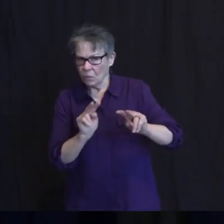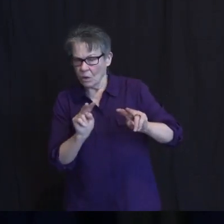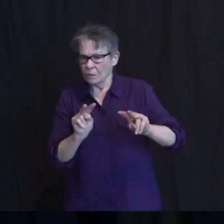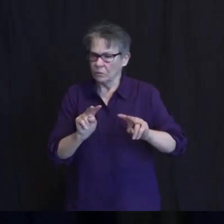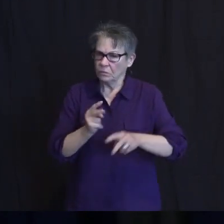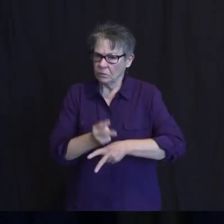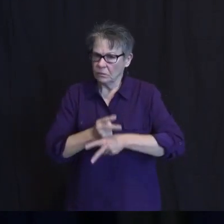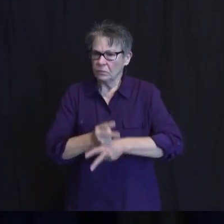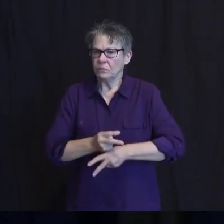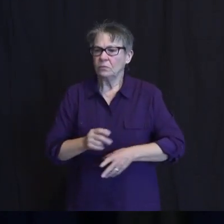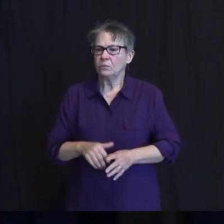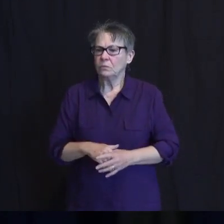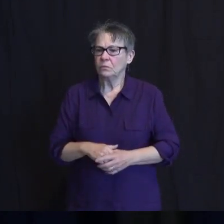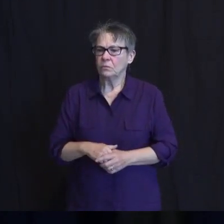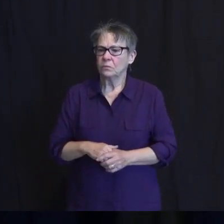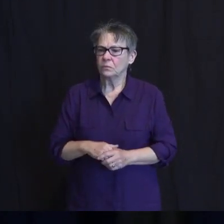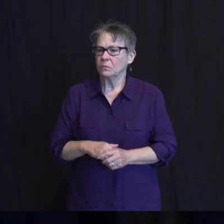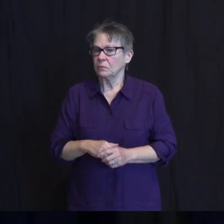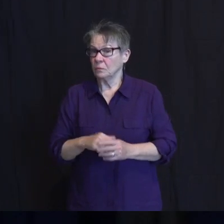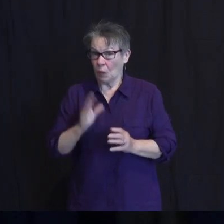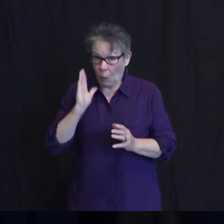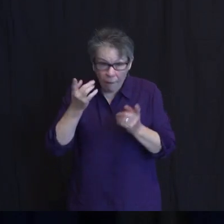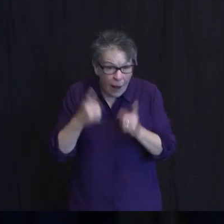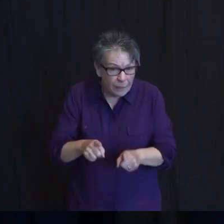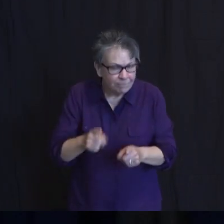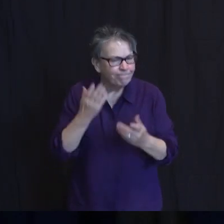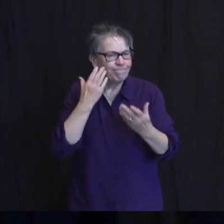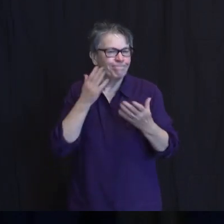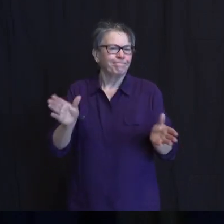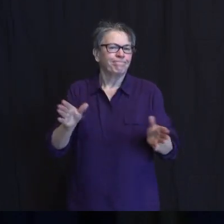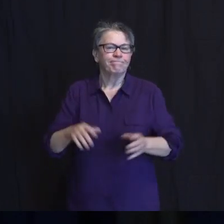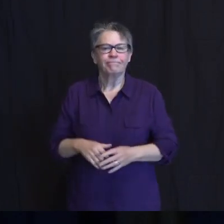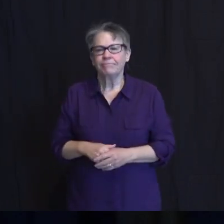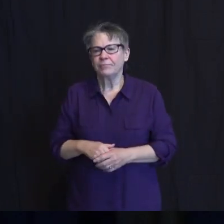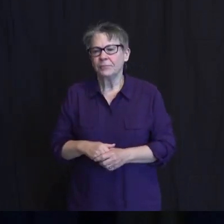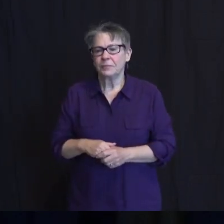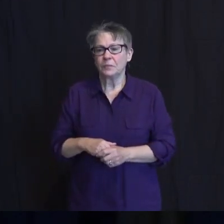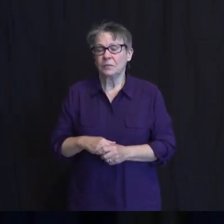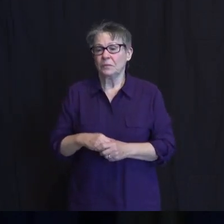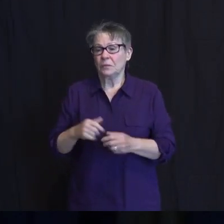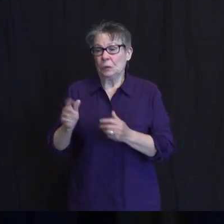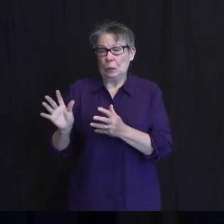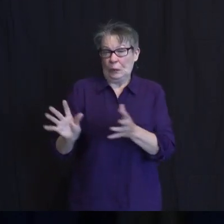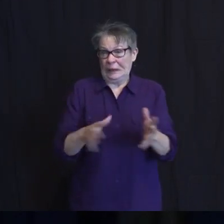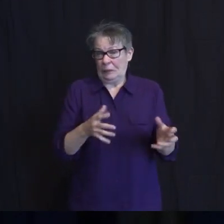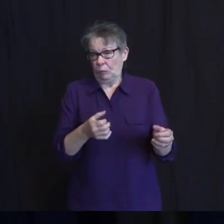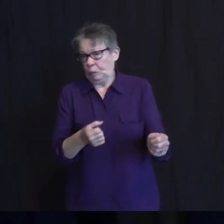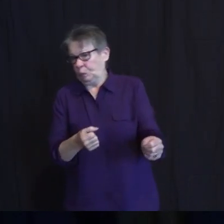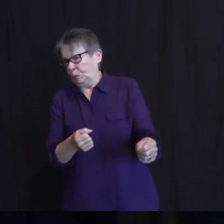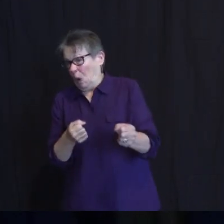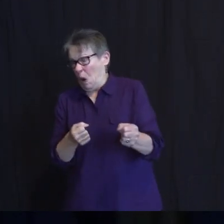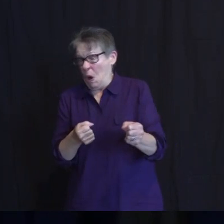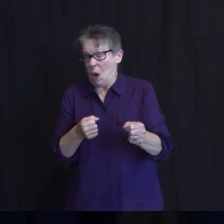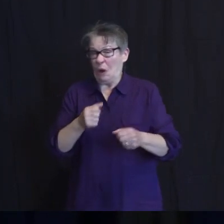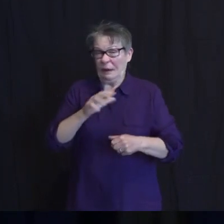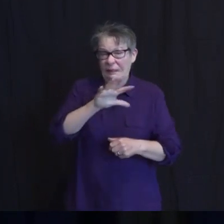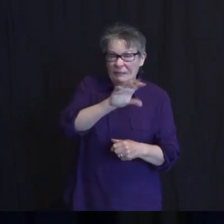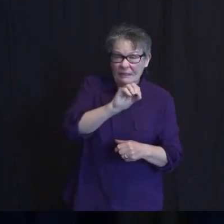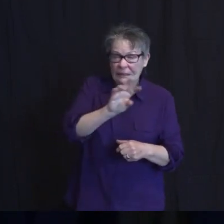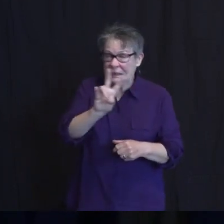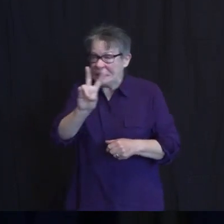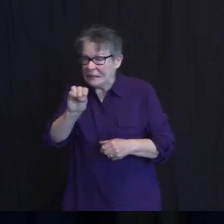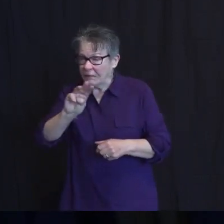So beyond that, wind gusts up to 70 miles an hour kind of making their way from Delaware north towards the Poconos. We've